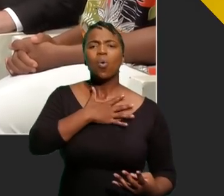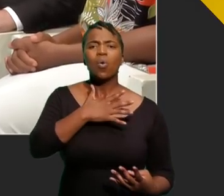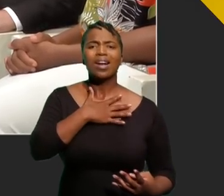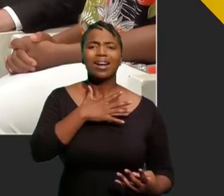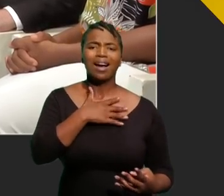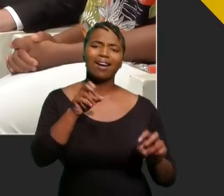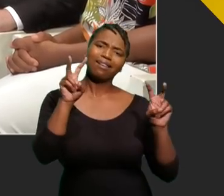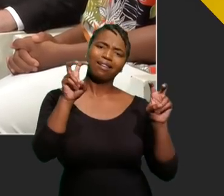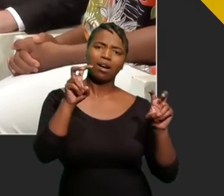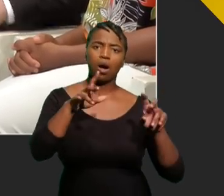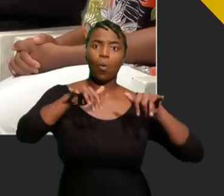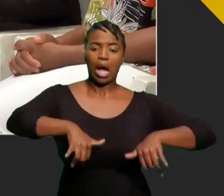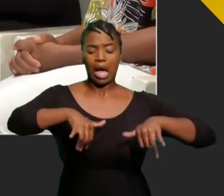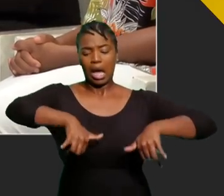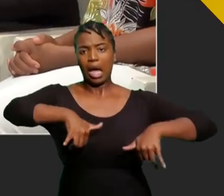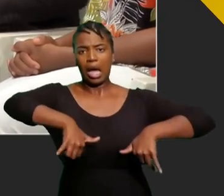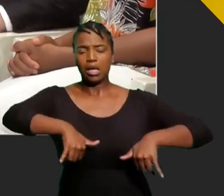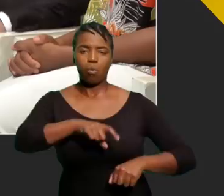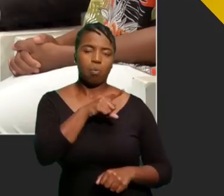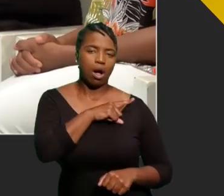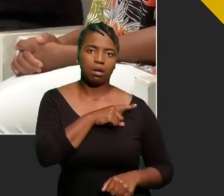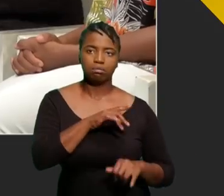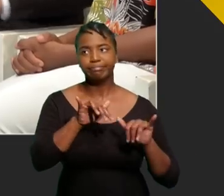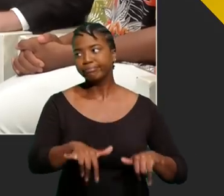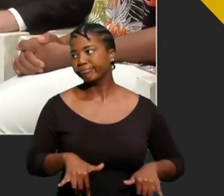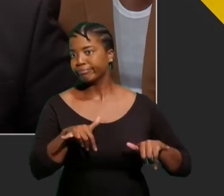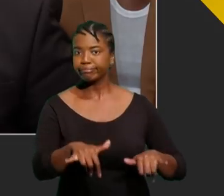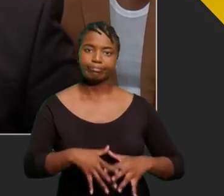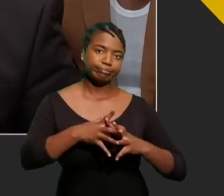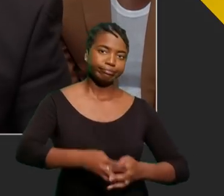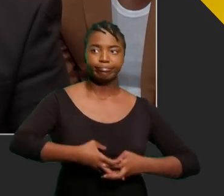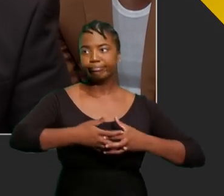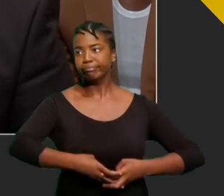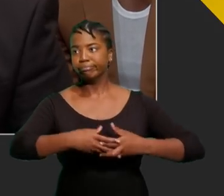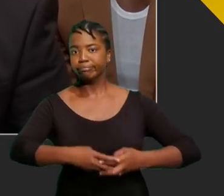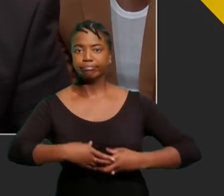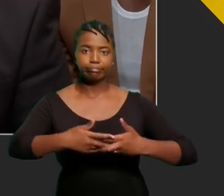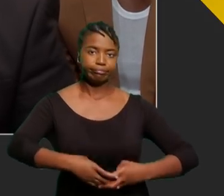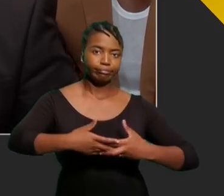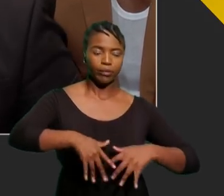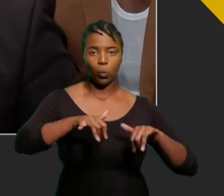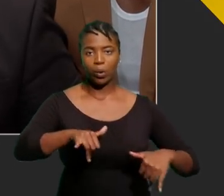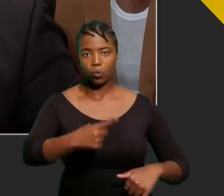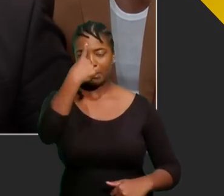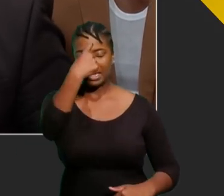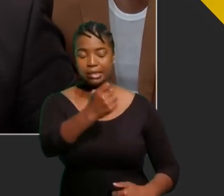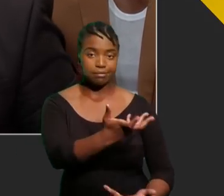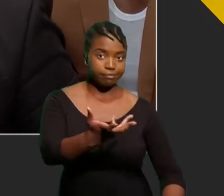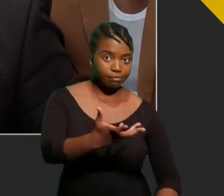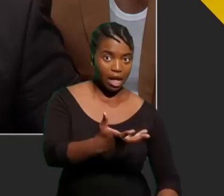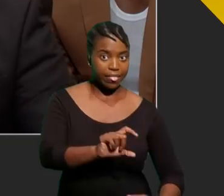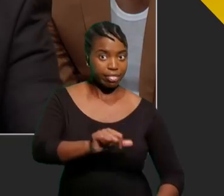word wait, because the damage that's being done currently or the concerns that we have, but we wait and we believe in our judicial